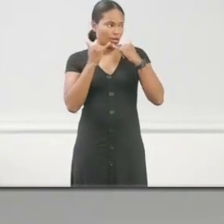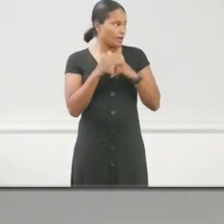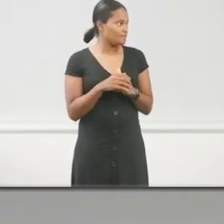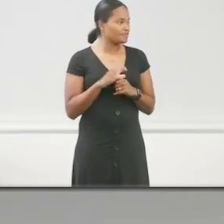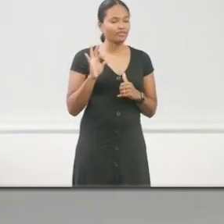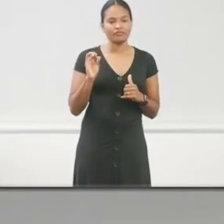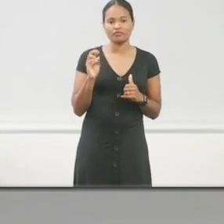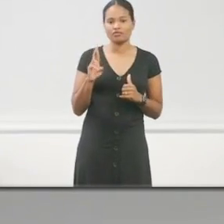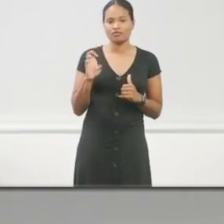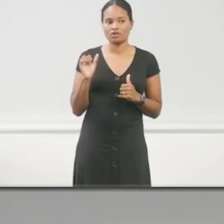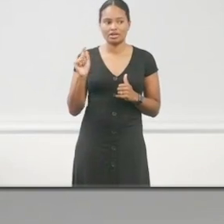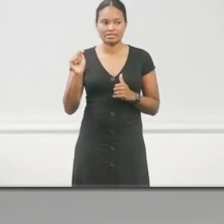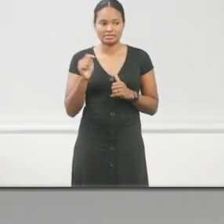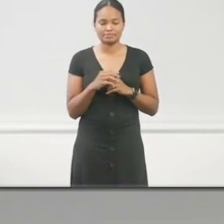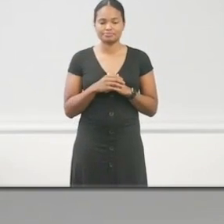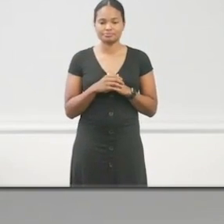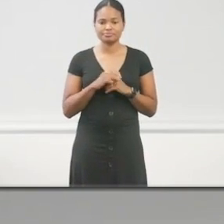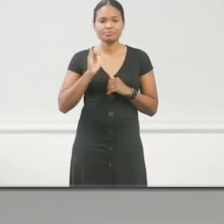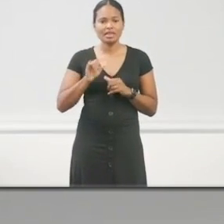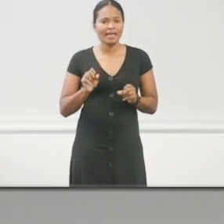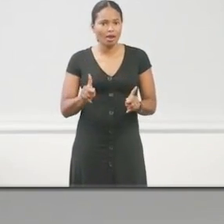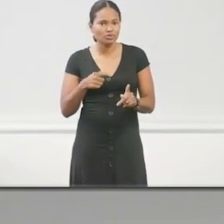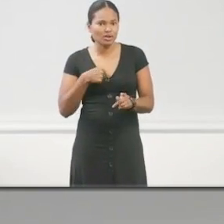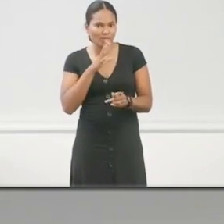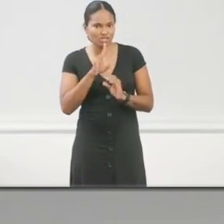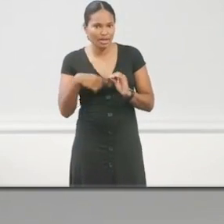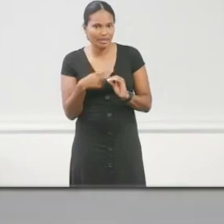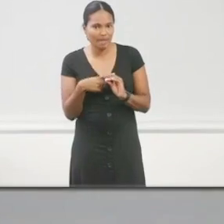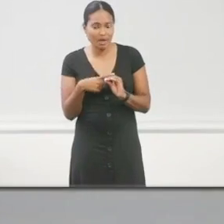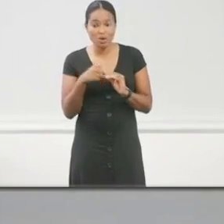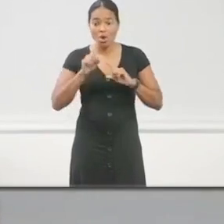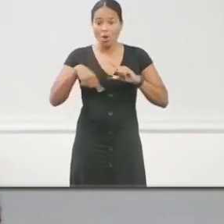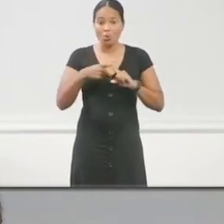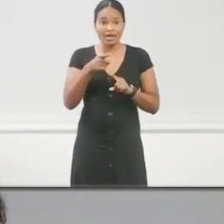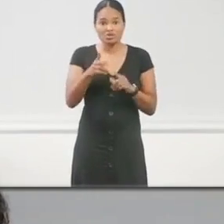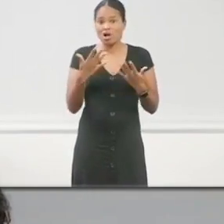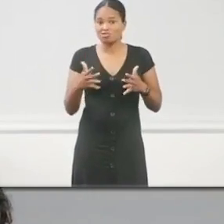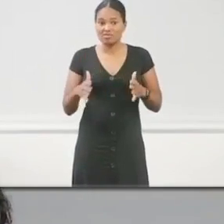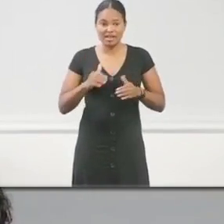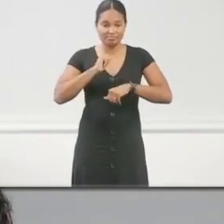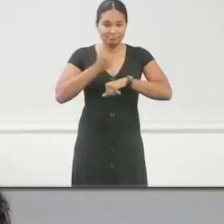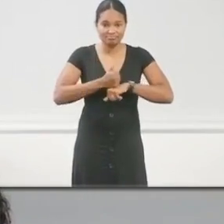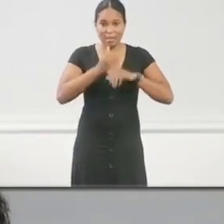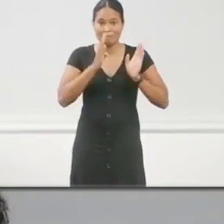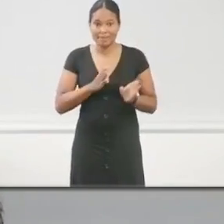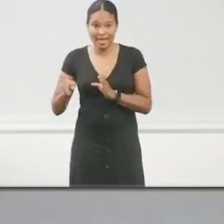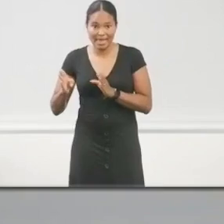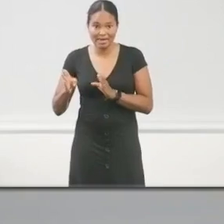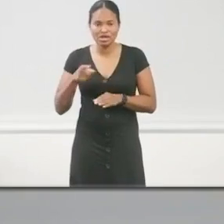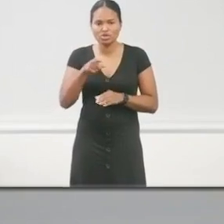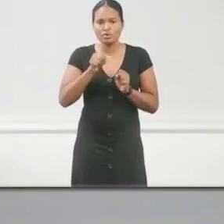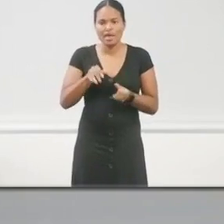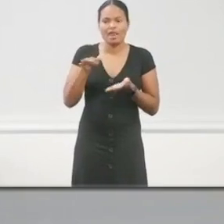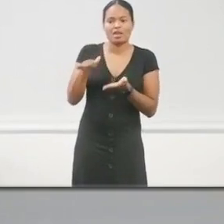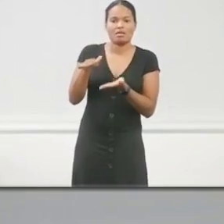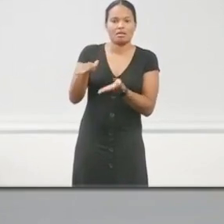too, is that when you've already had something in place, a plan, these are the time where you get to throw out some of that you feed media